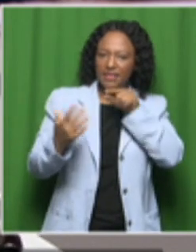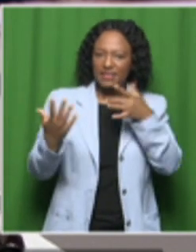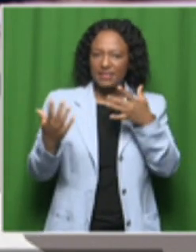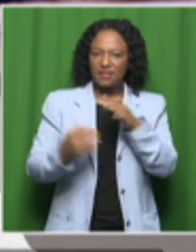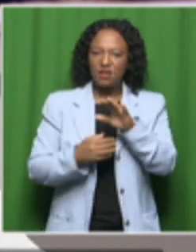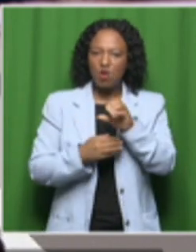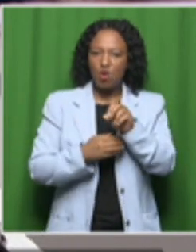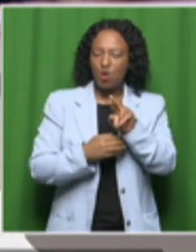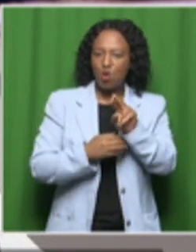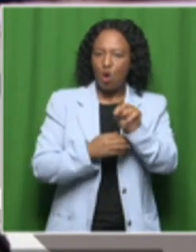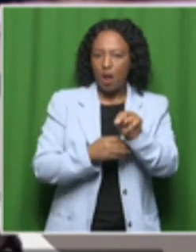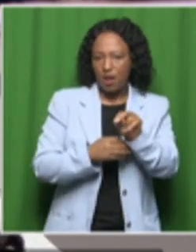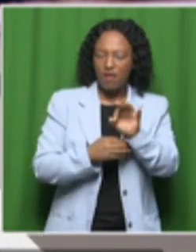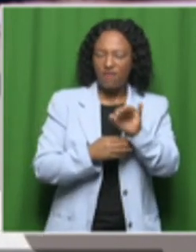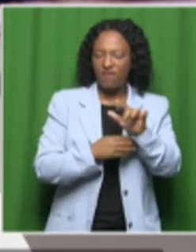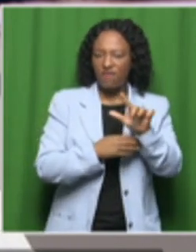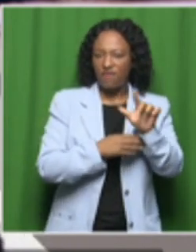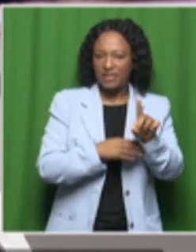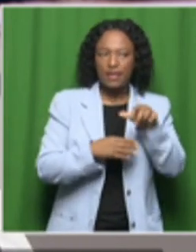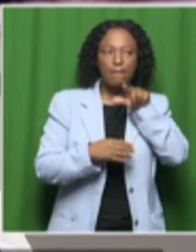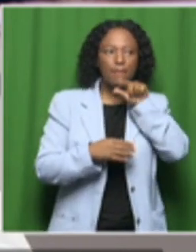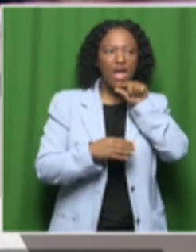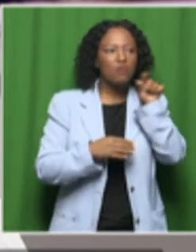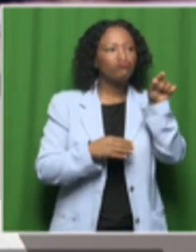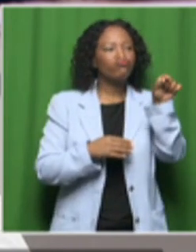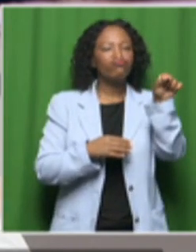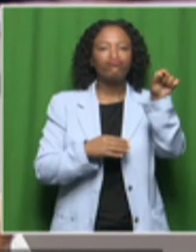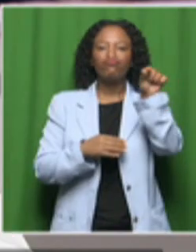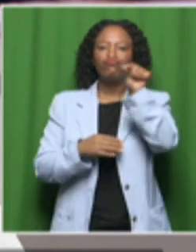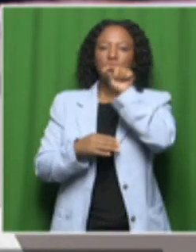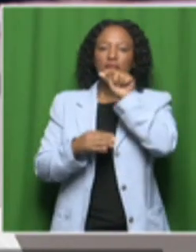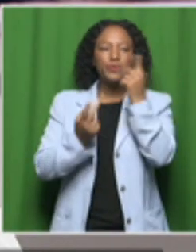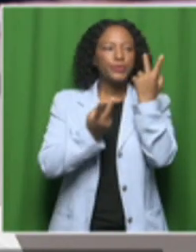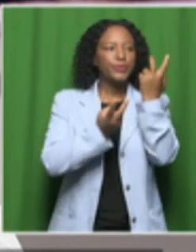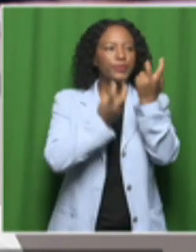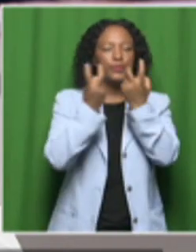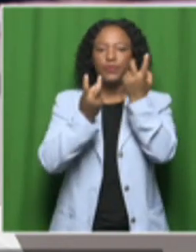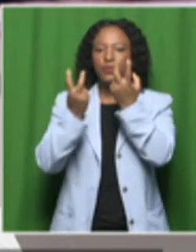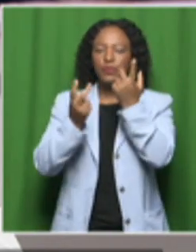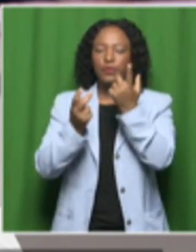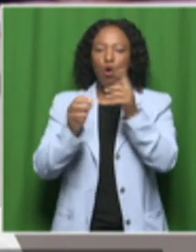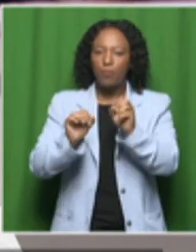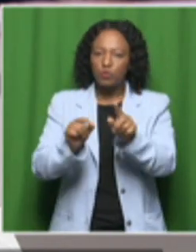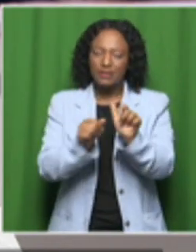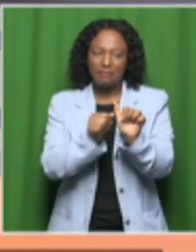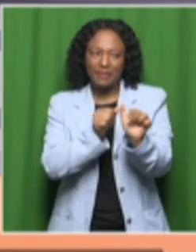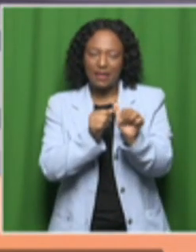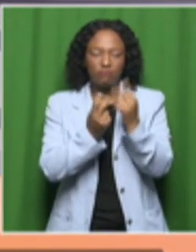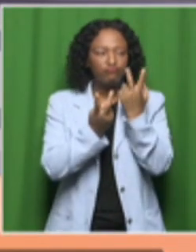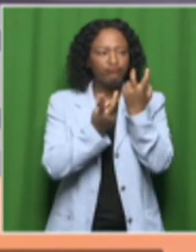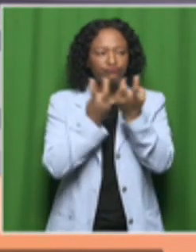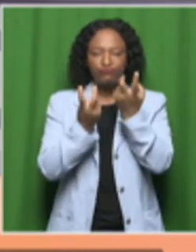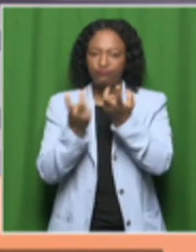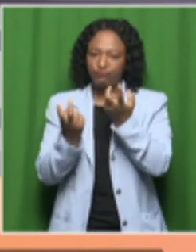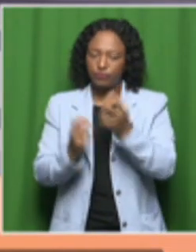of us trying to migrate in search of safety, in search of better opportunities. Okay. I'm wondering